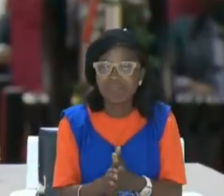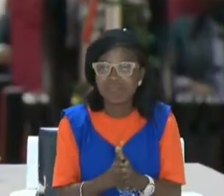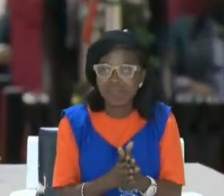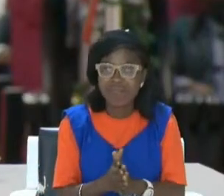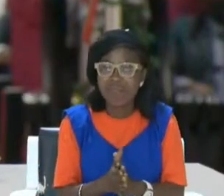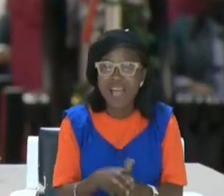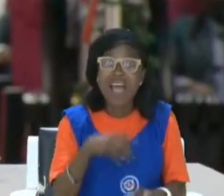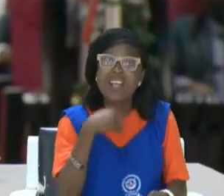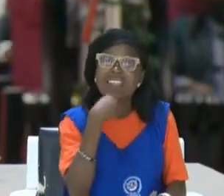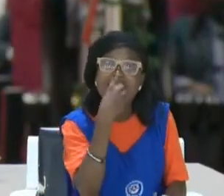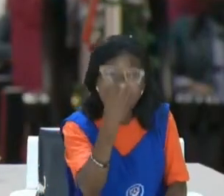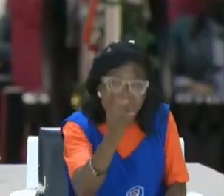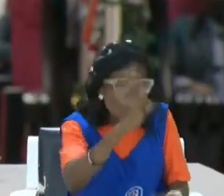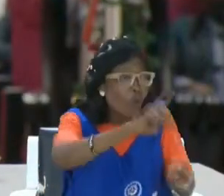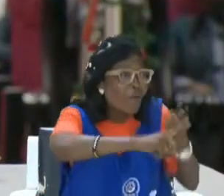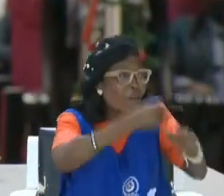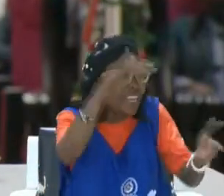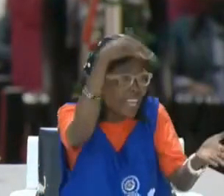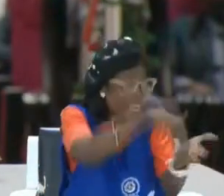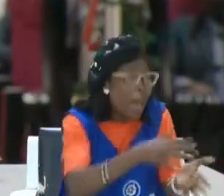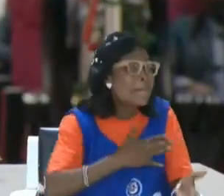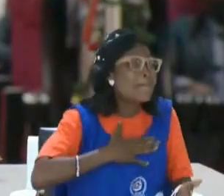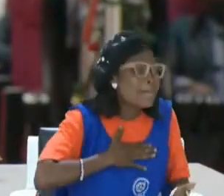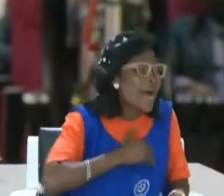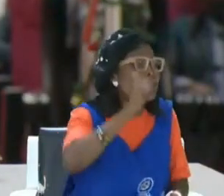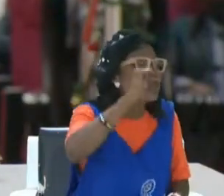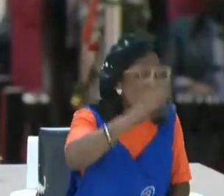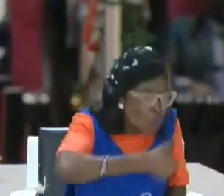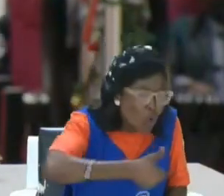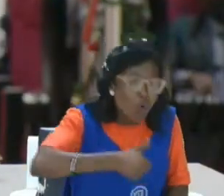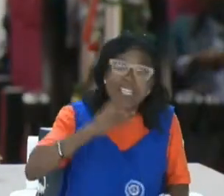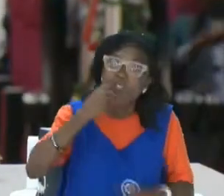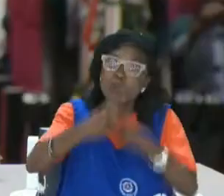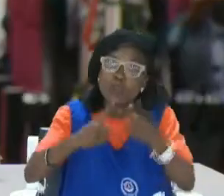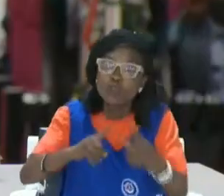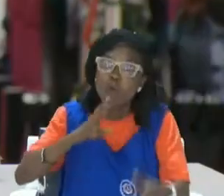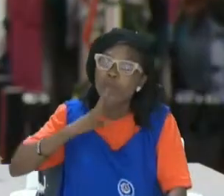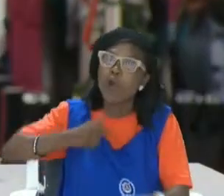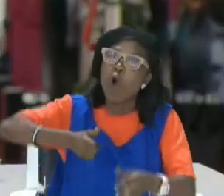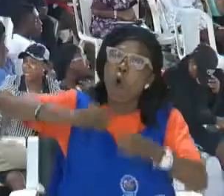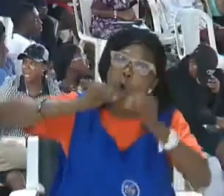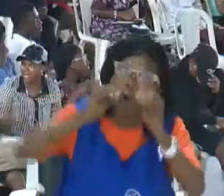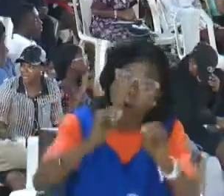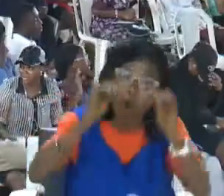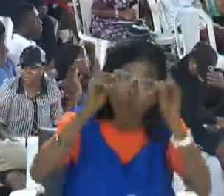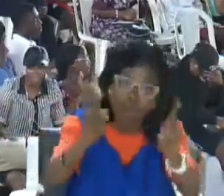Tell your neighbor again, my tomorrow is going to be all right.